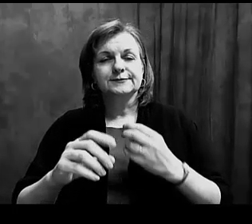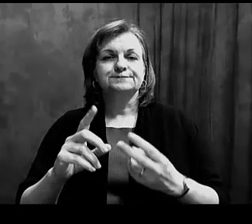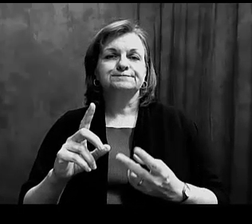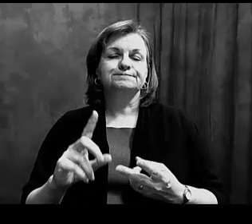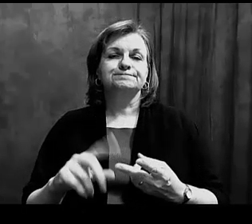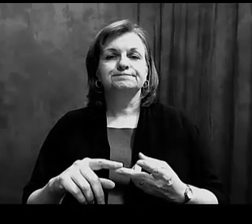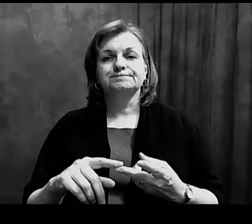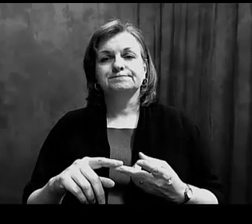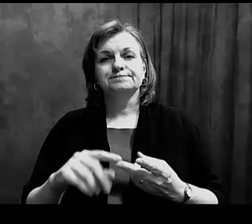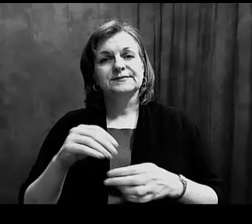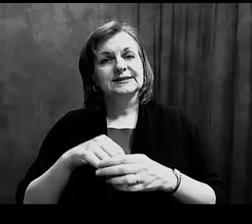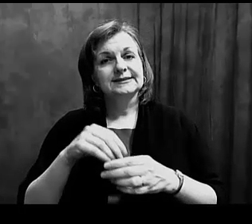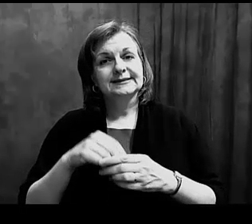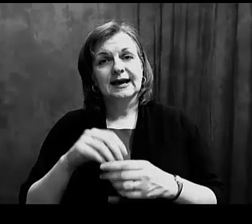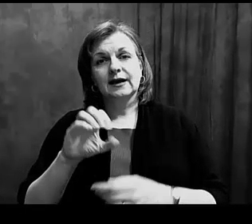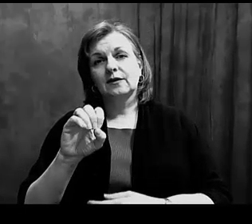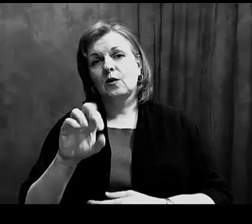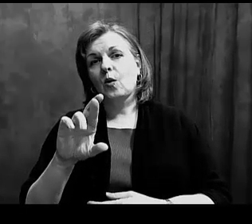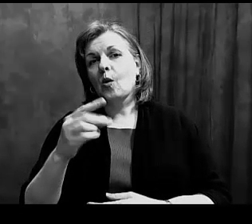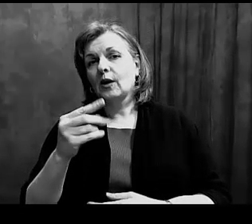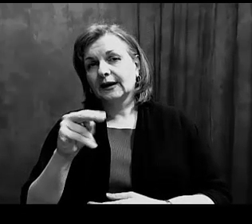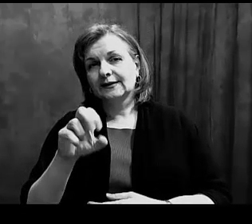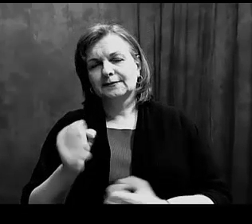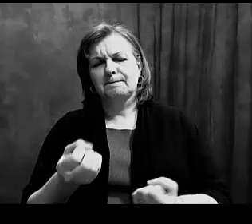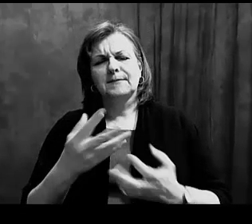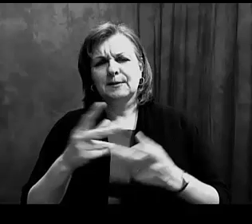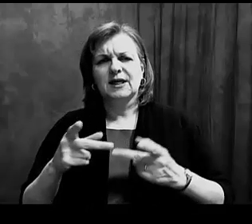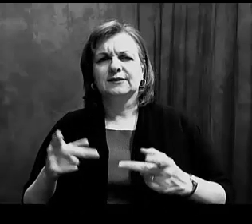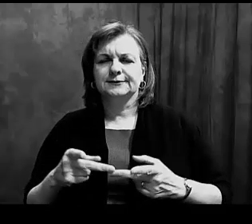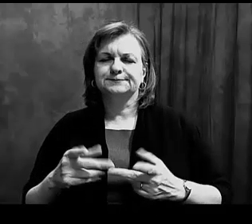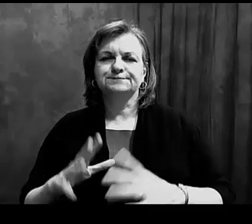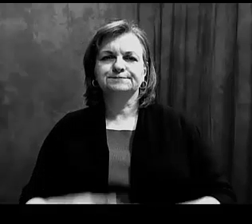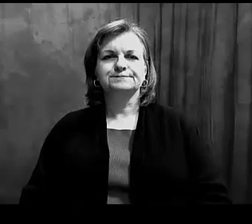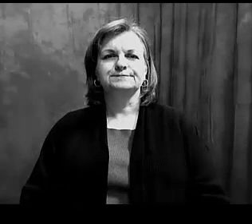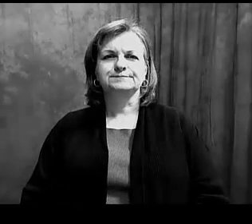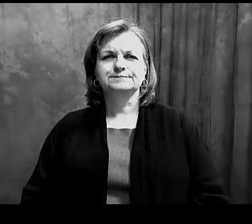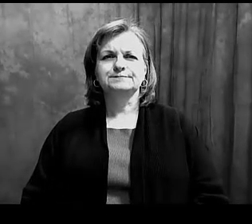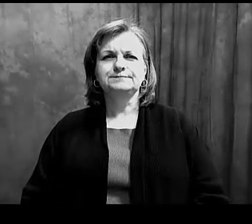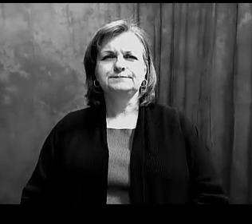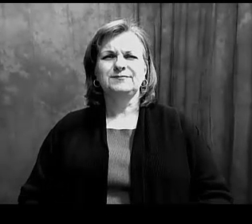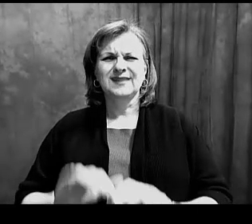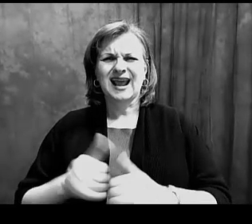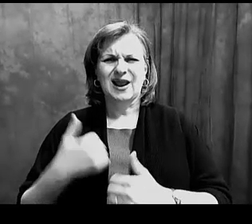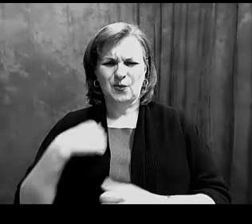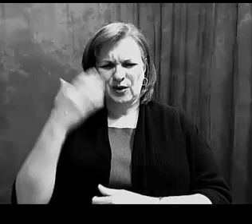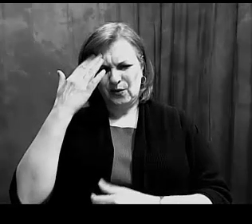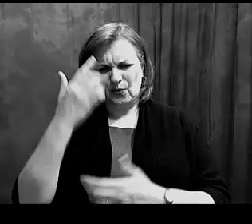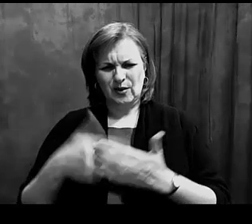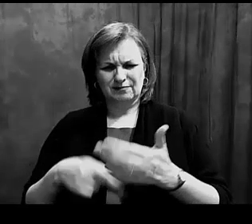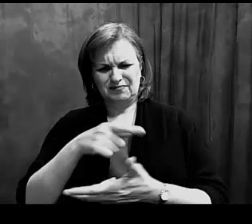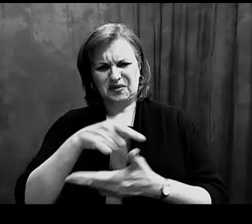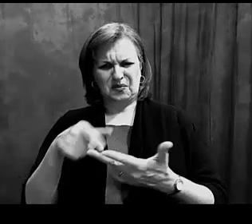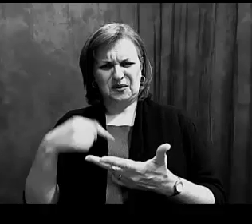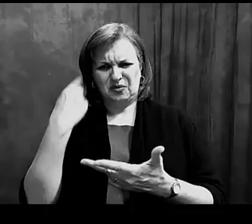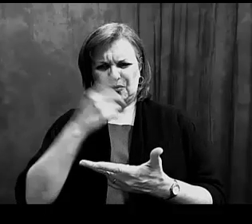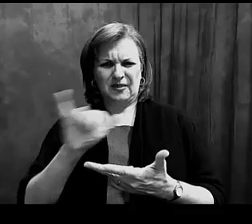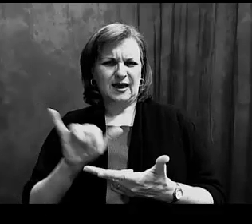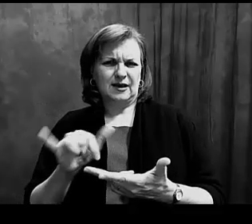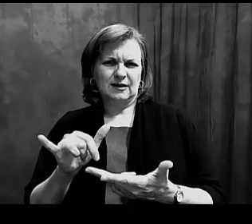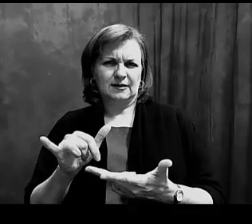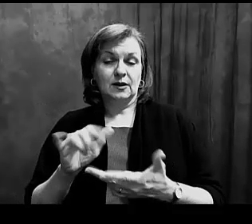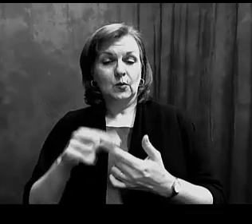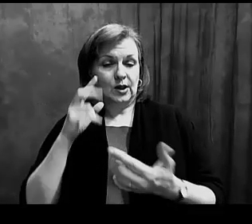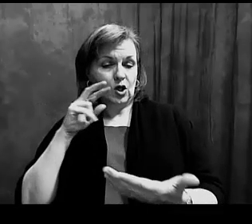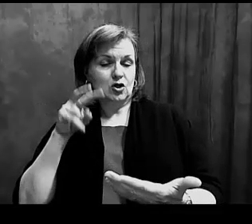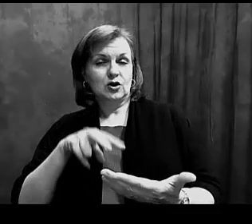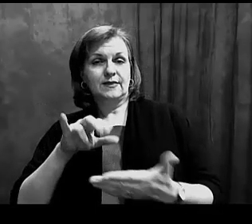blood vessels, inside of your organs, lots of places. How do we know what these things look like? Well, we can